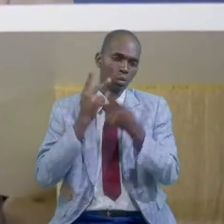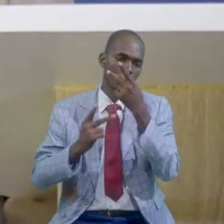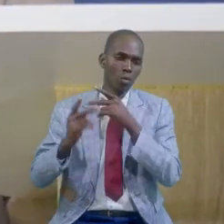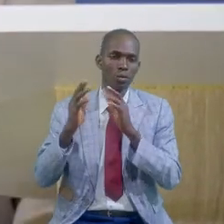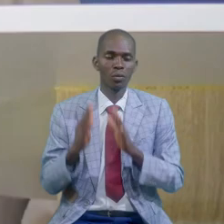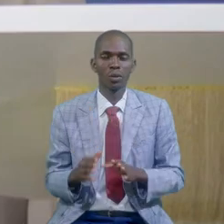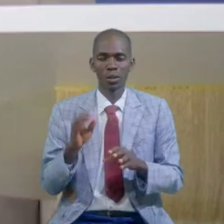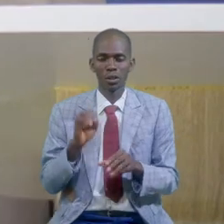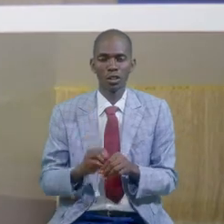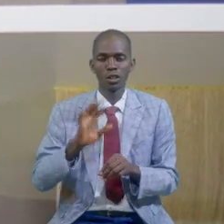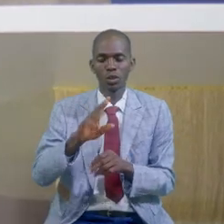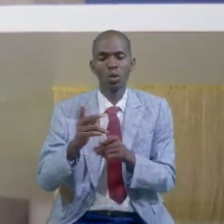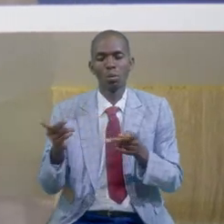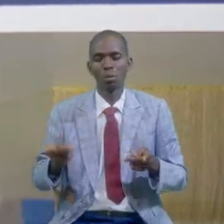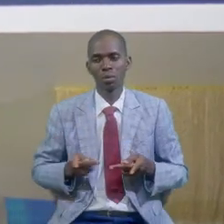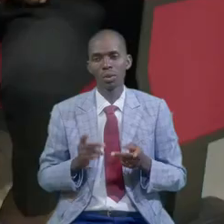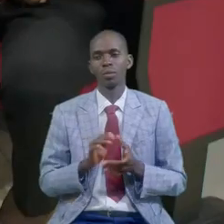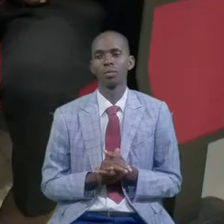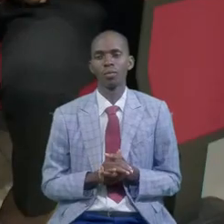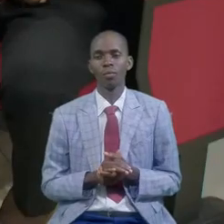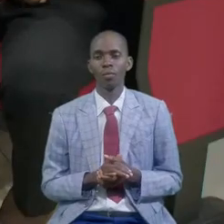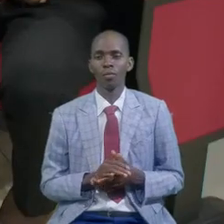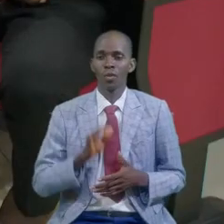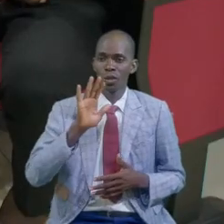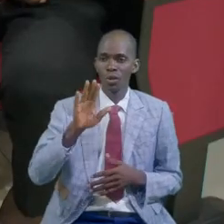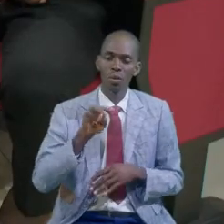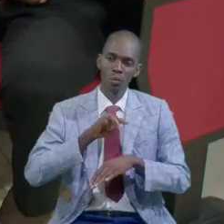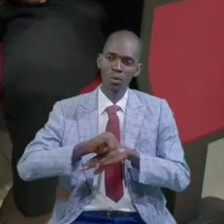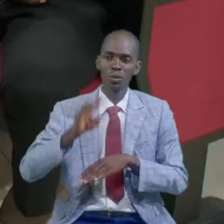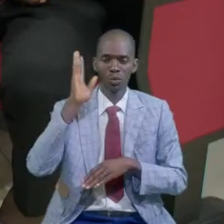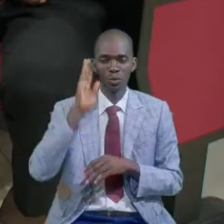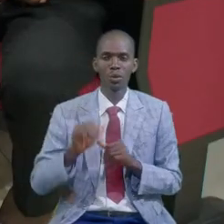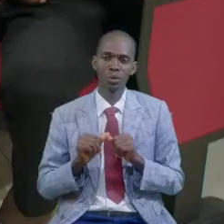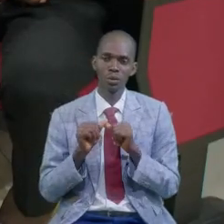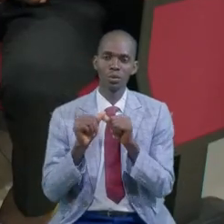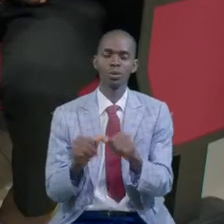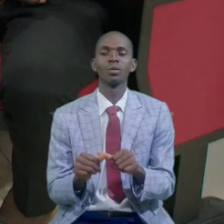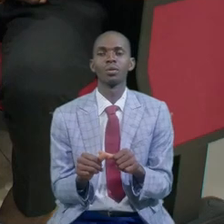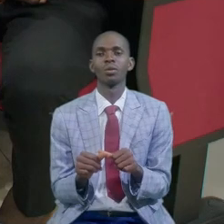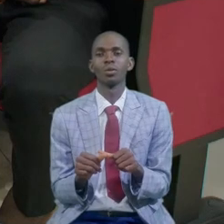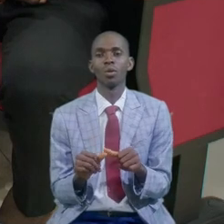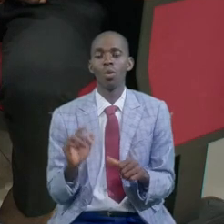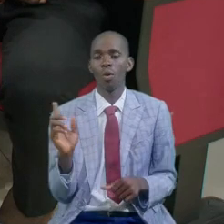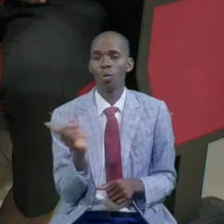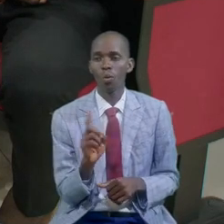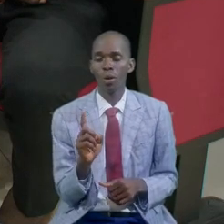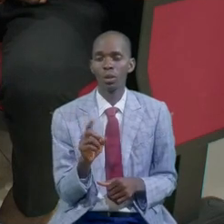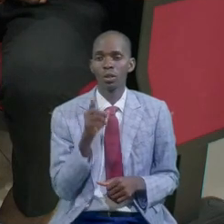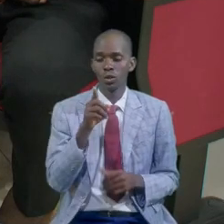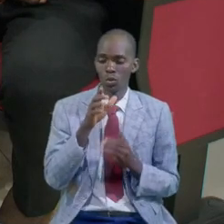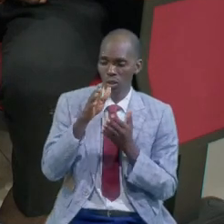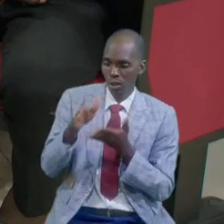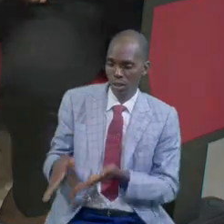your place, your ministry will continue. Where you let, you are leaving